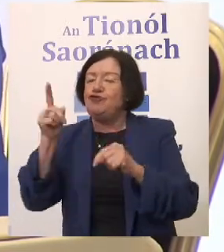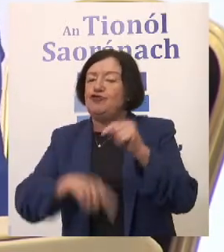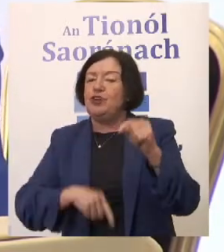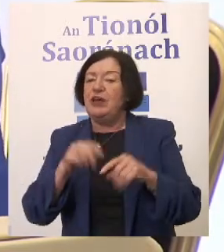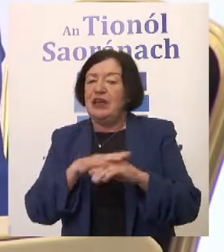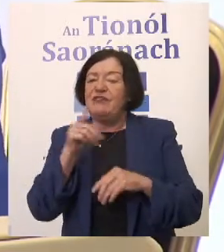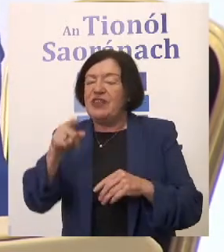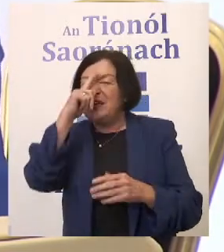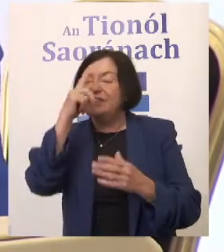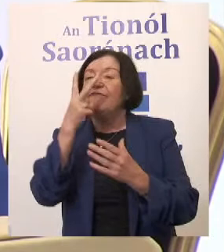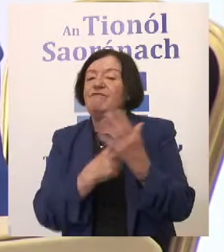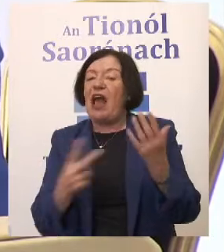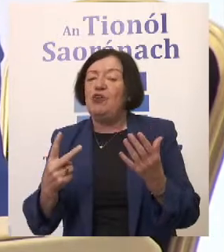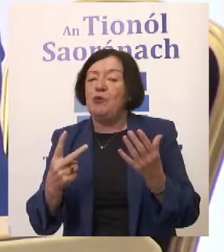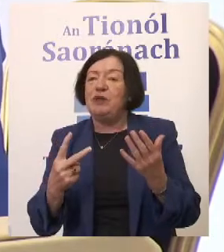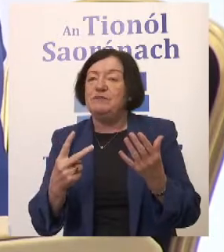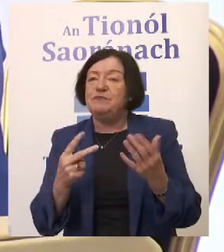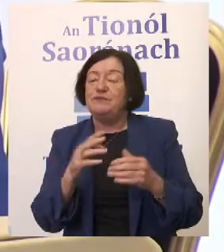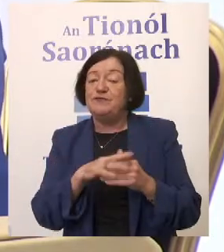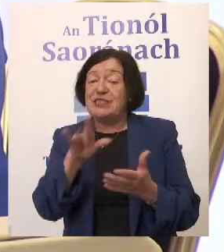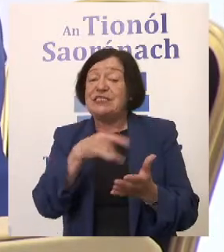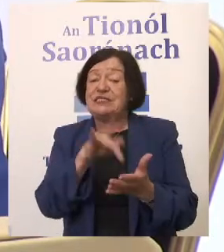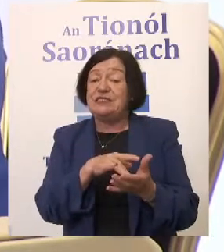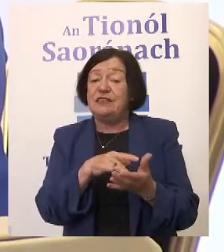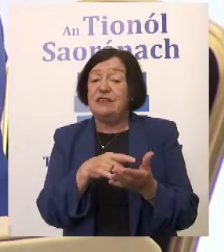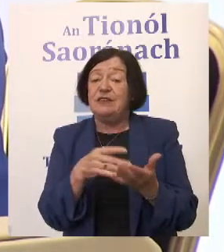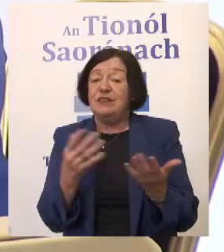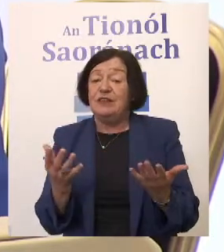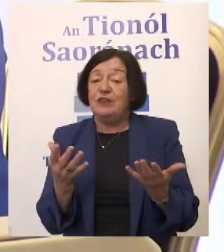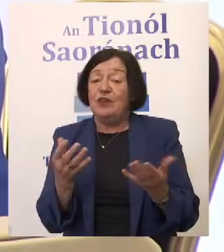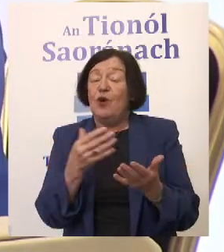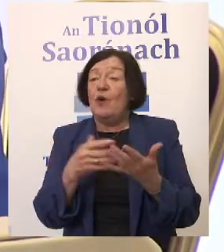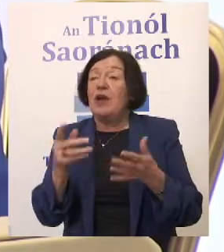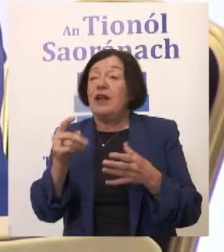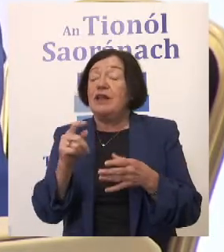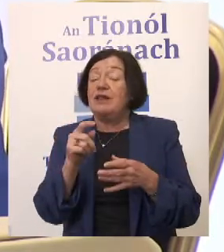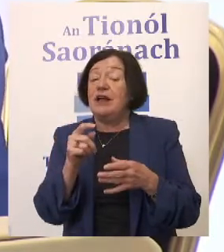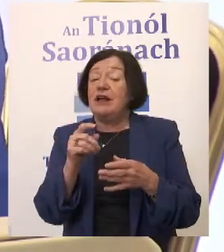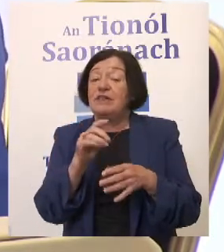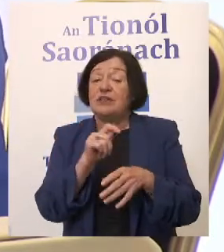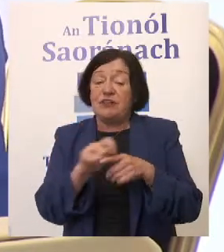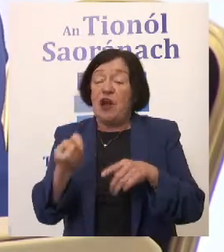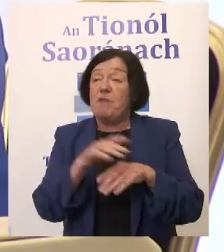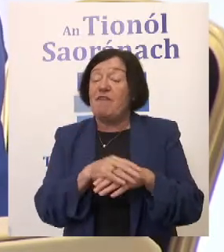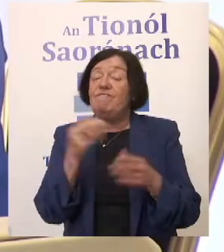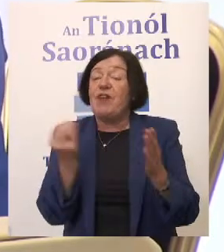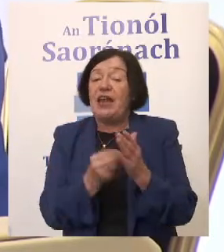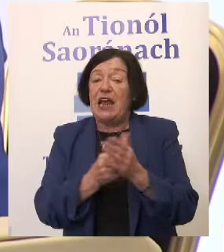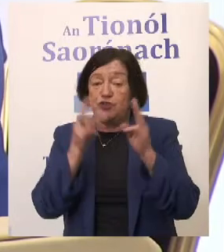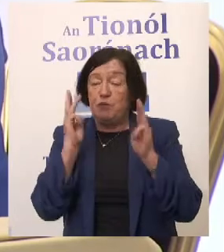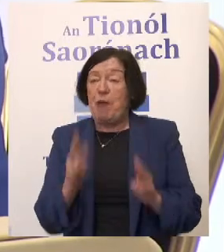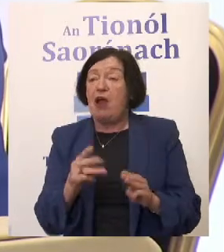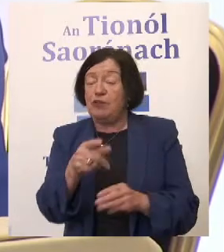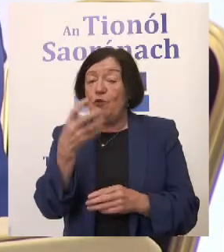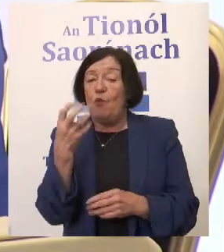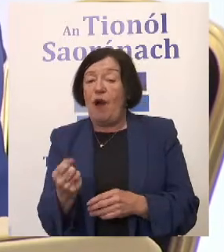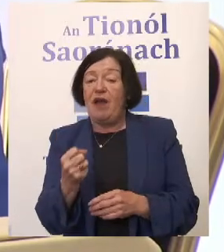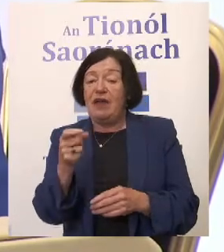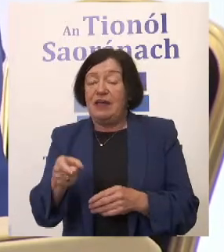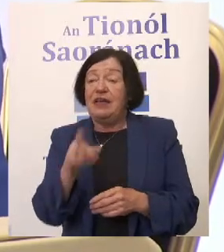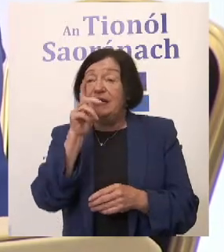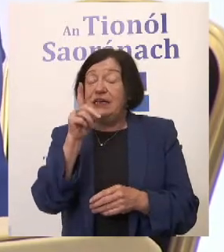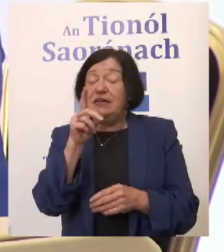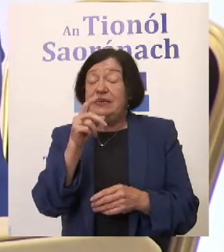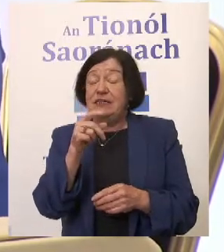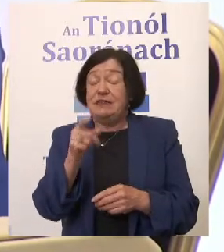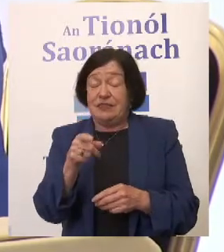that's a valuable thing to do for the city? So what kind of financial powers do you want to have the directly